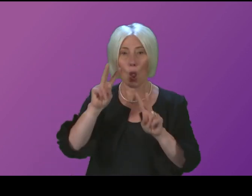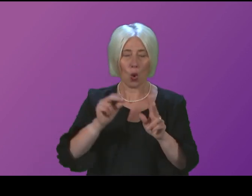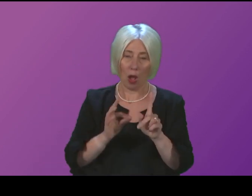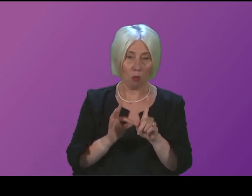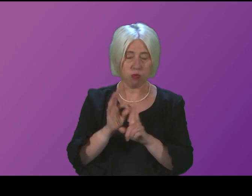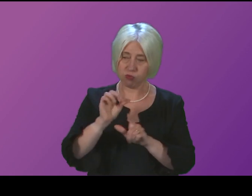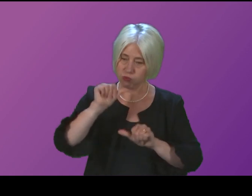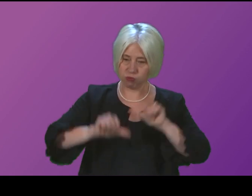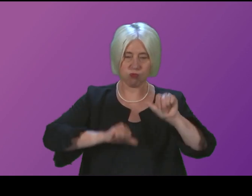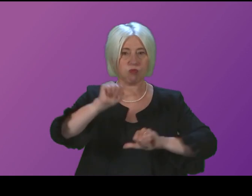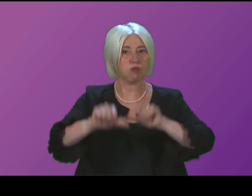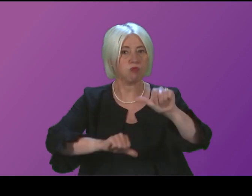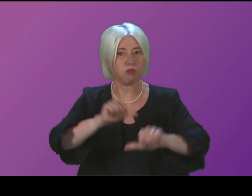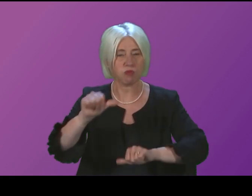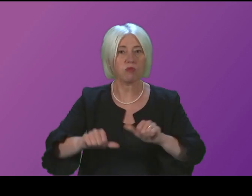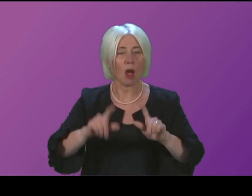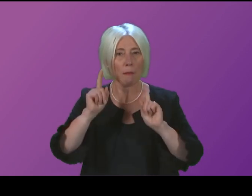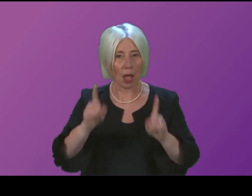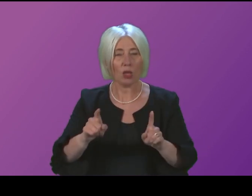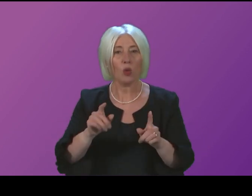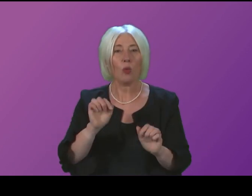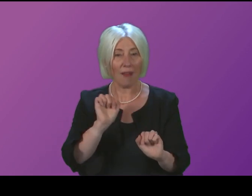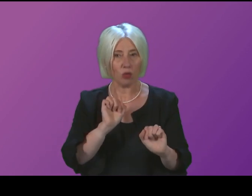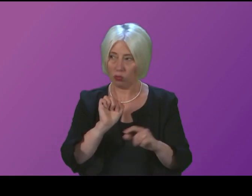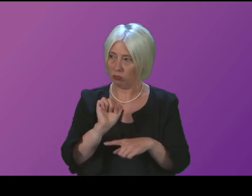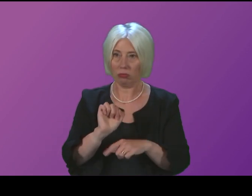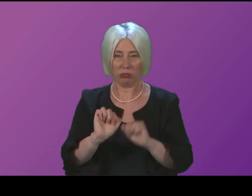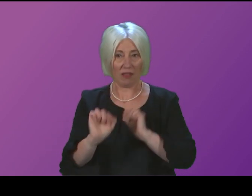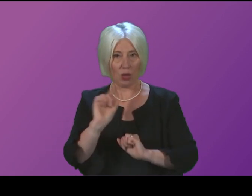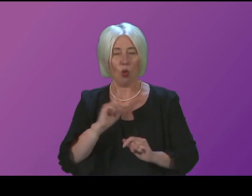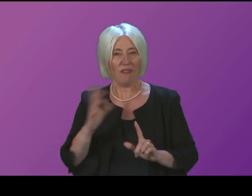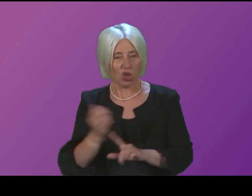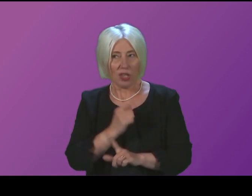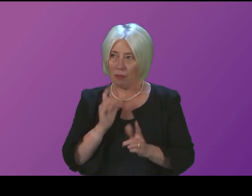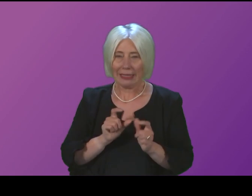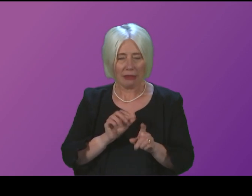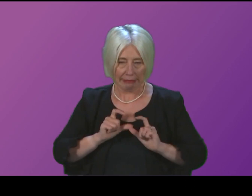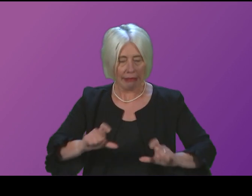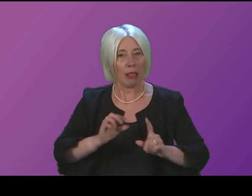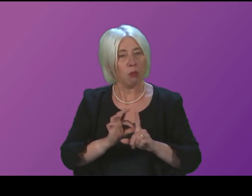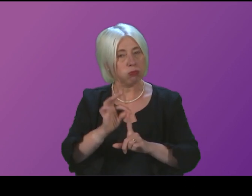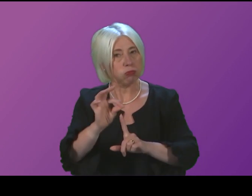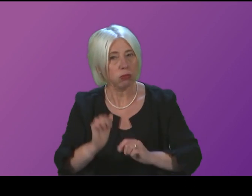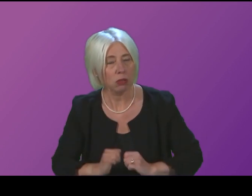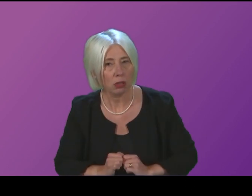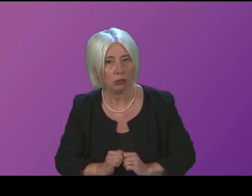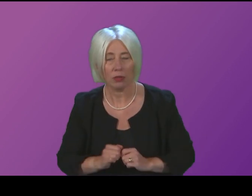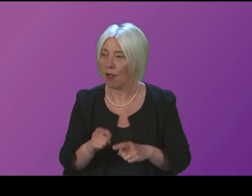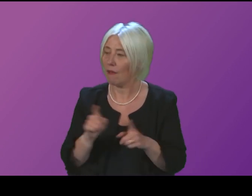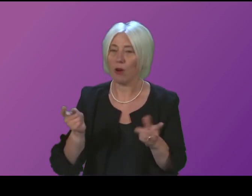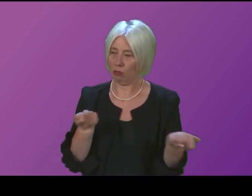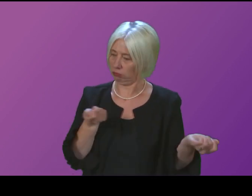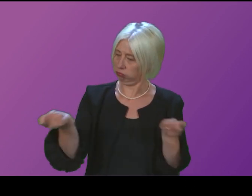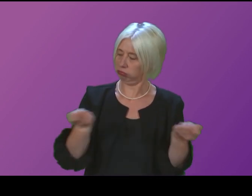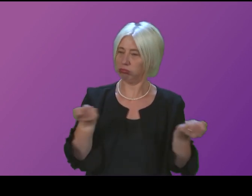change, even as we must continue to defend what has been achieved. There are those for whom the long reign of